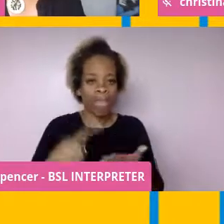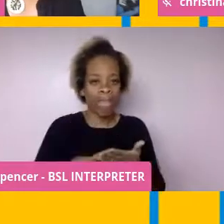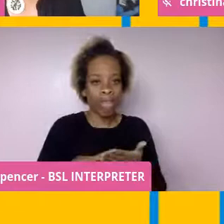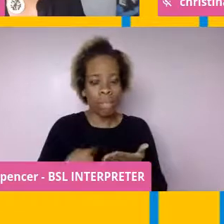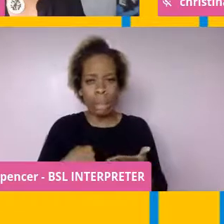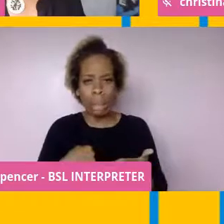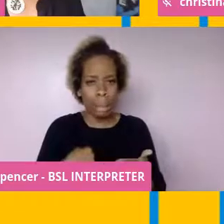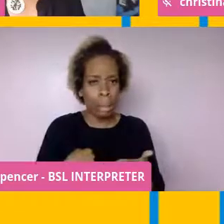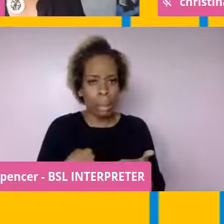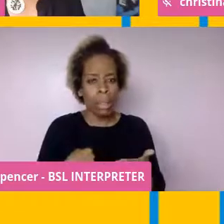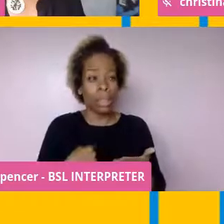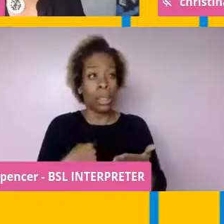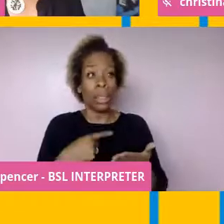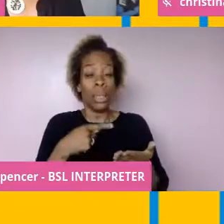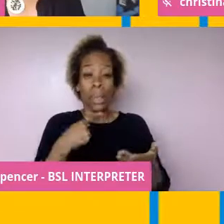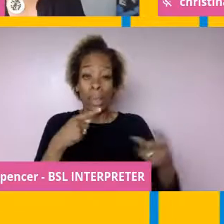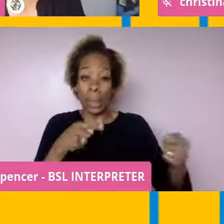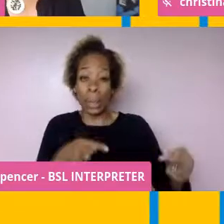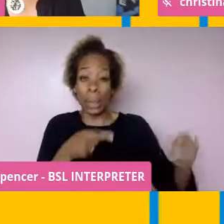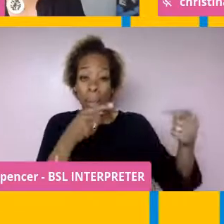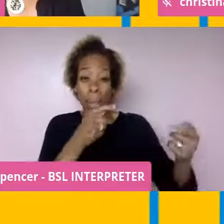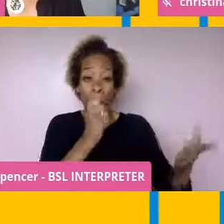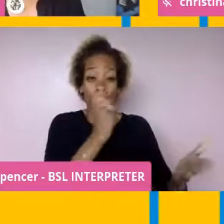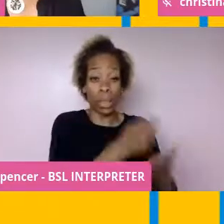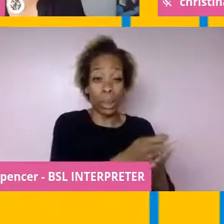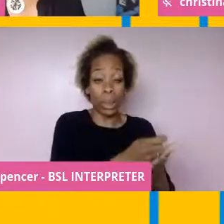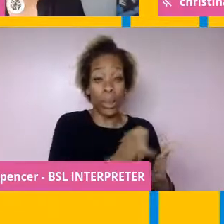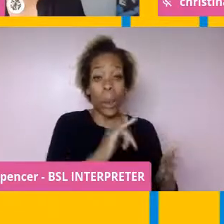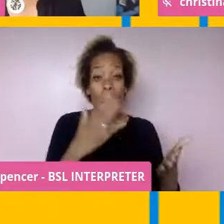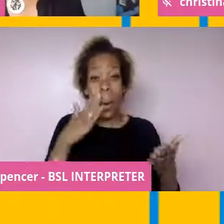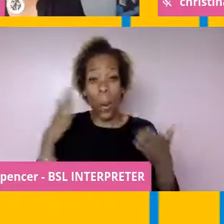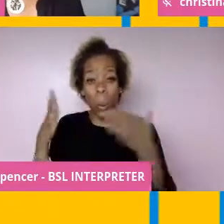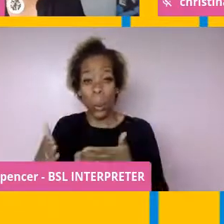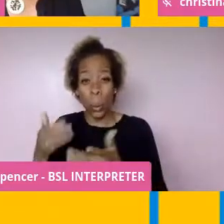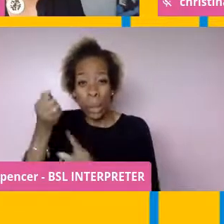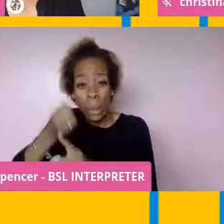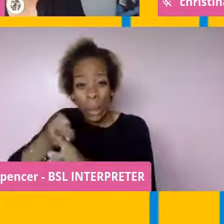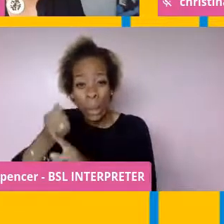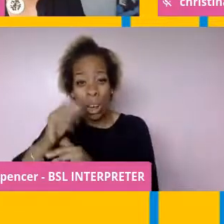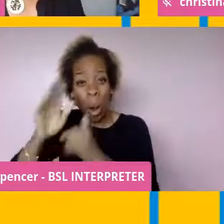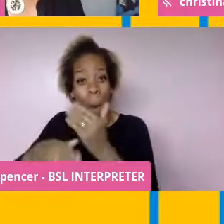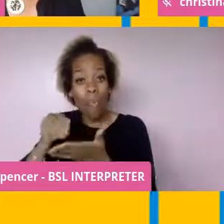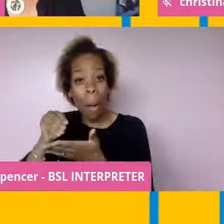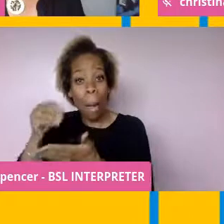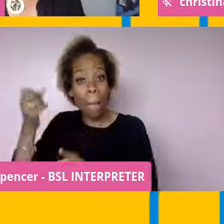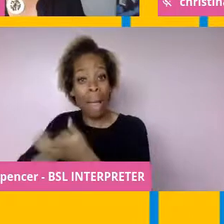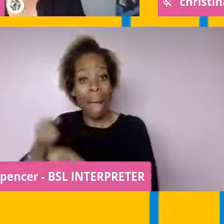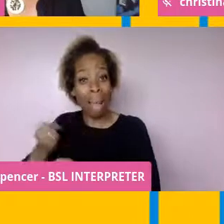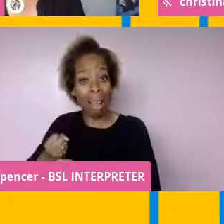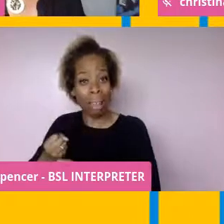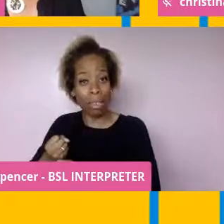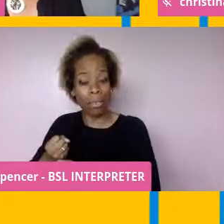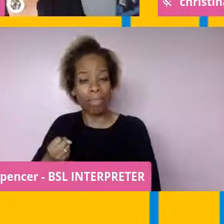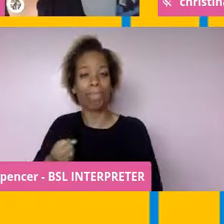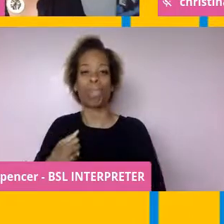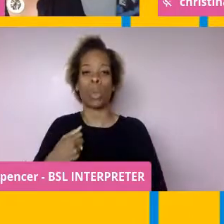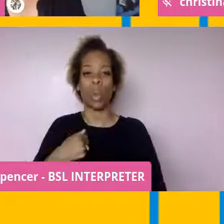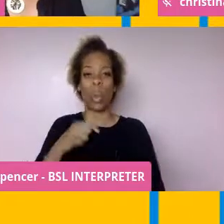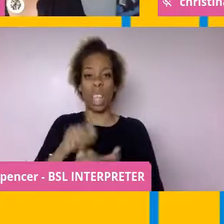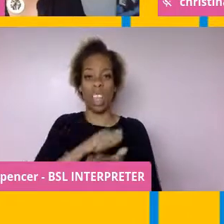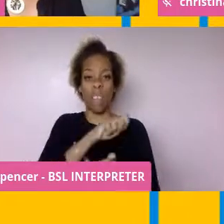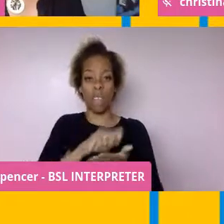over the redundancies or continue over pay. We voted to fight for both pay and